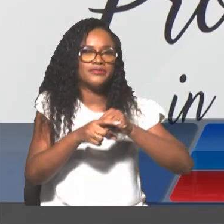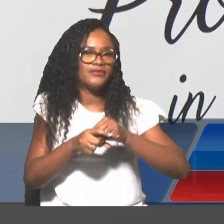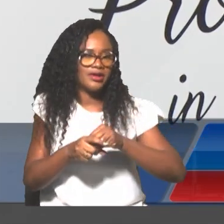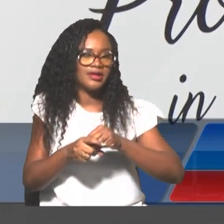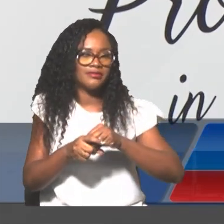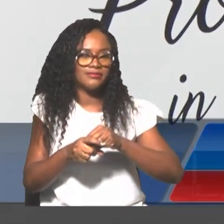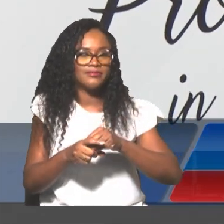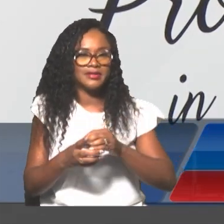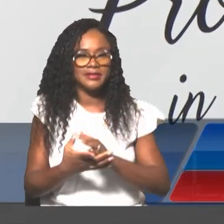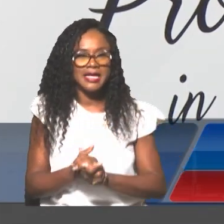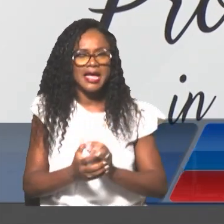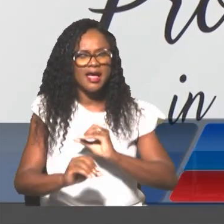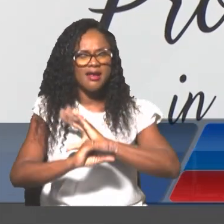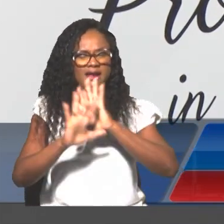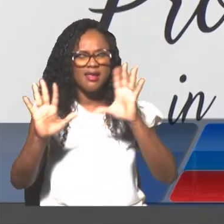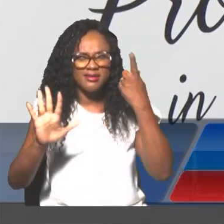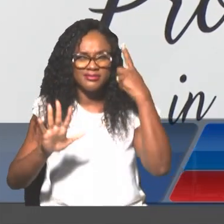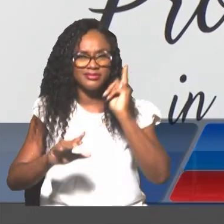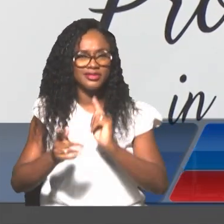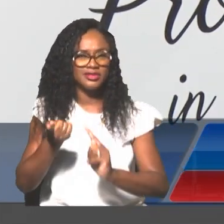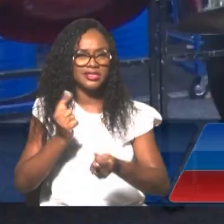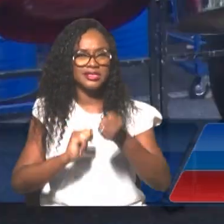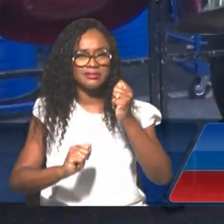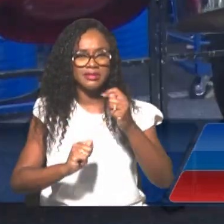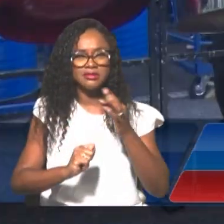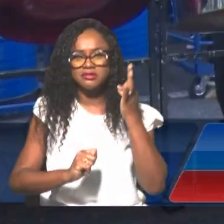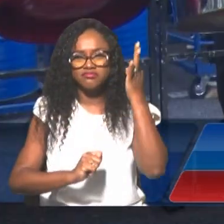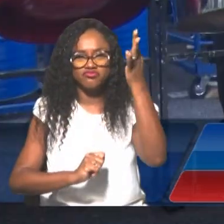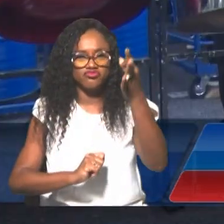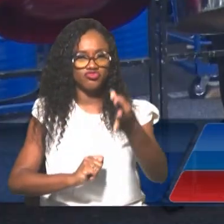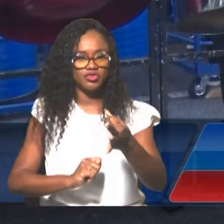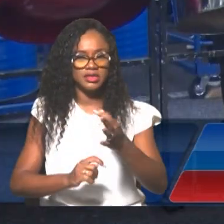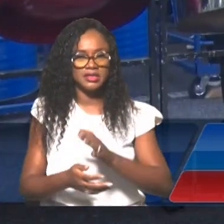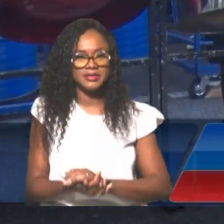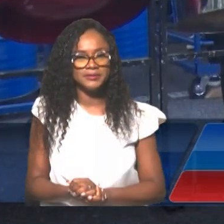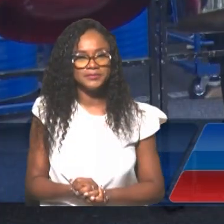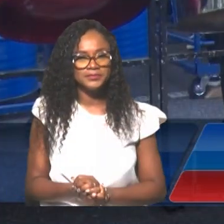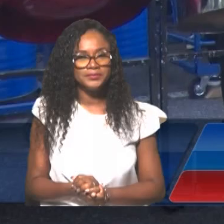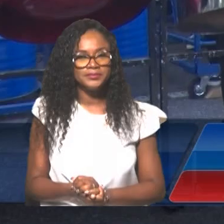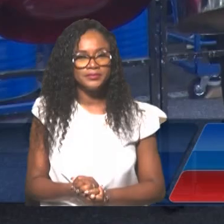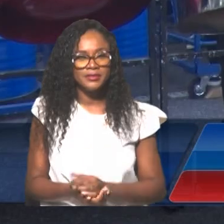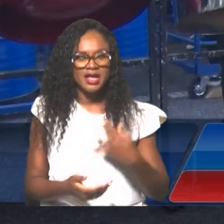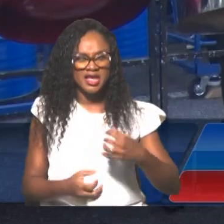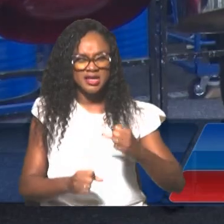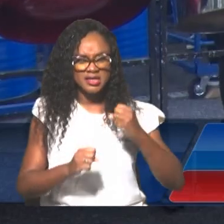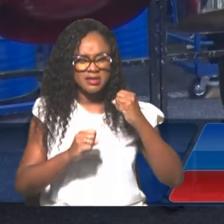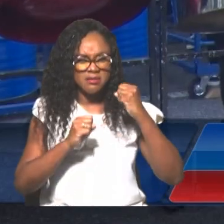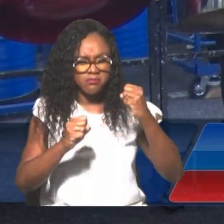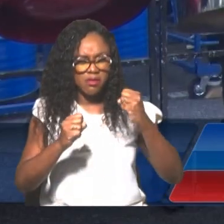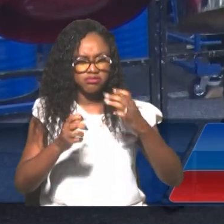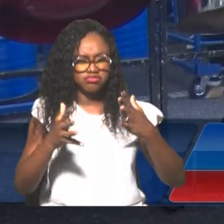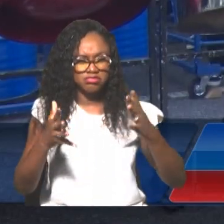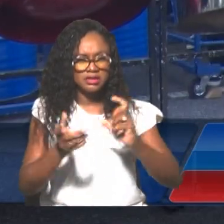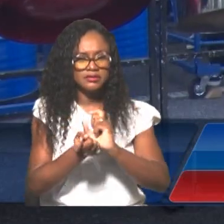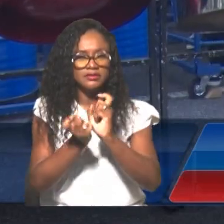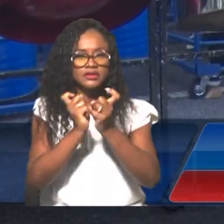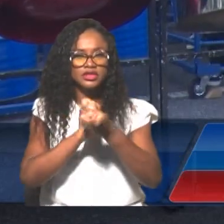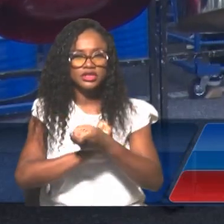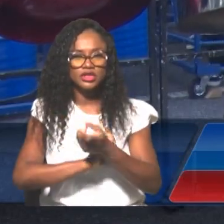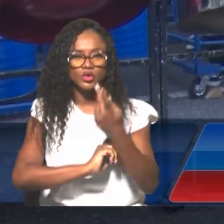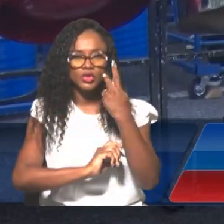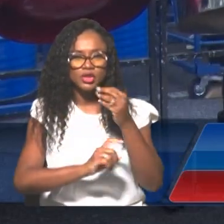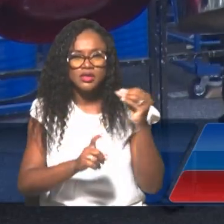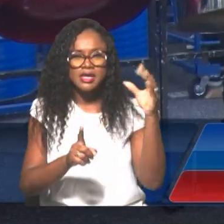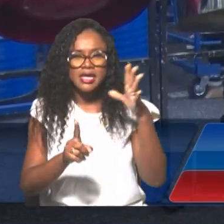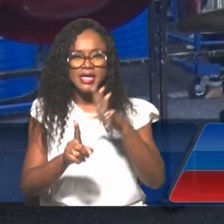that beacon of hope and light for Trinidad and Tobago in years to come. No doubt the steelpan is a powerful catalyst for change. As we look at the impact